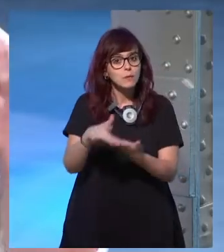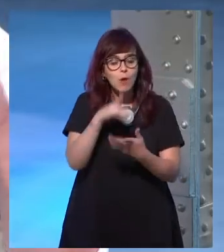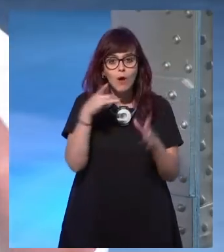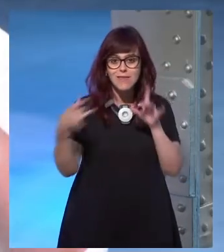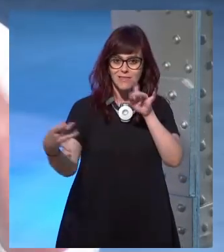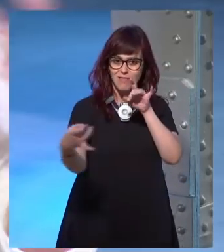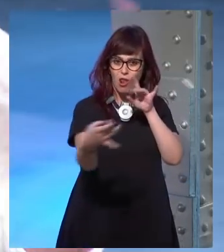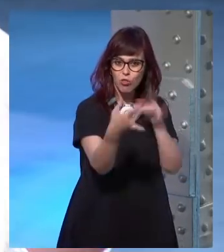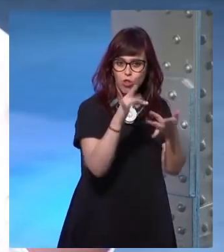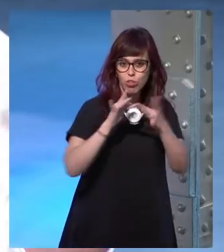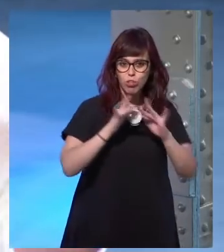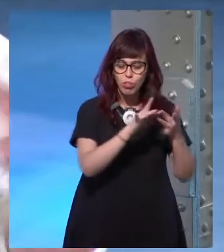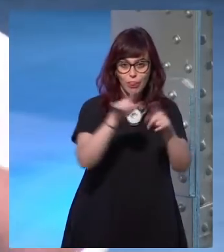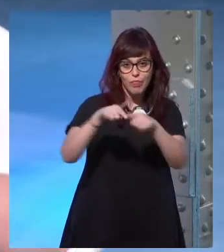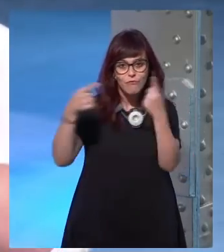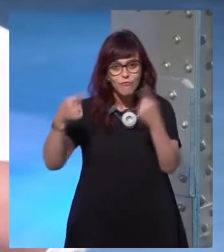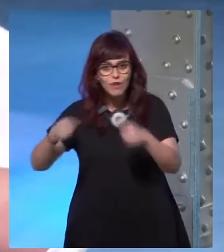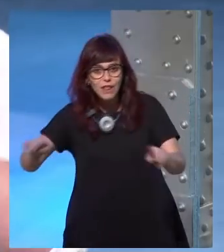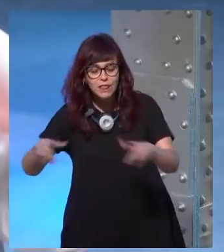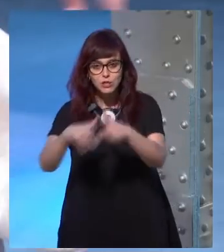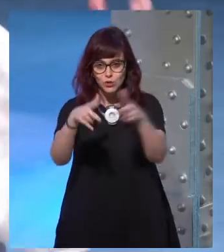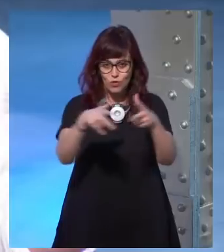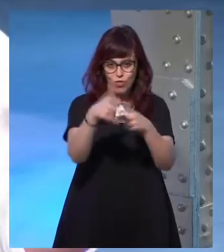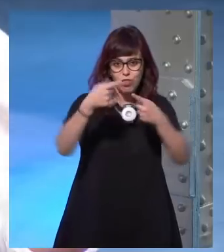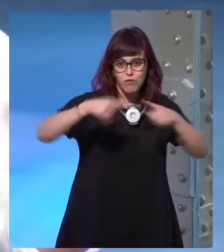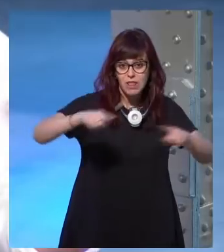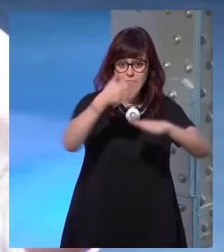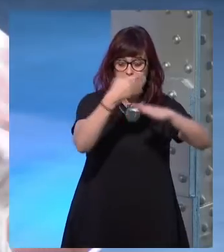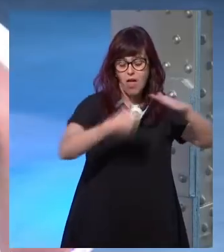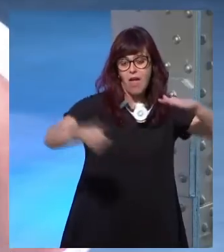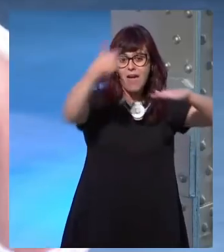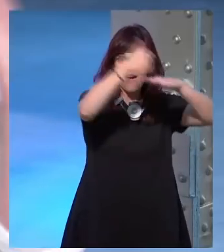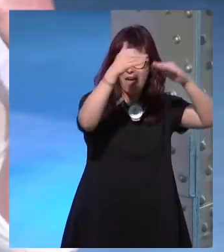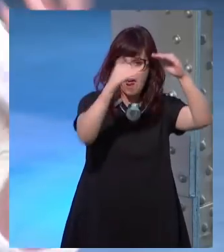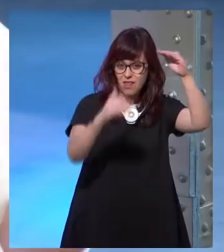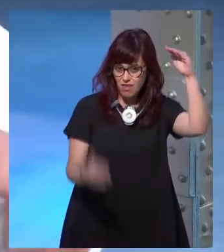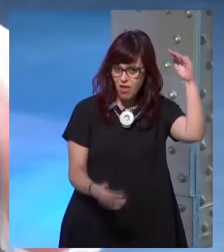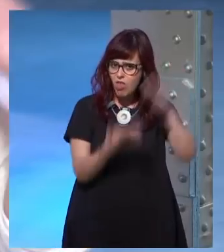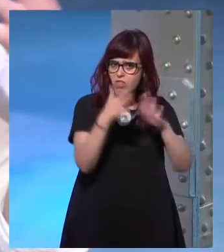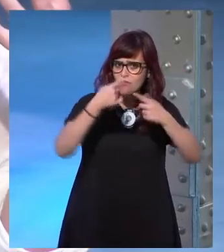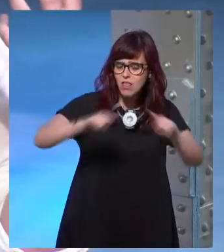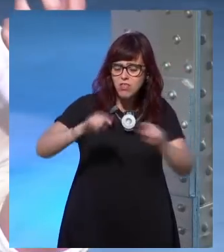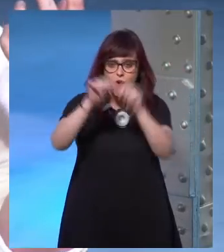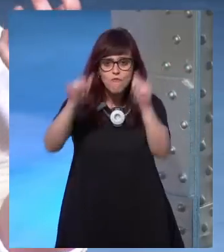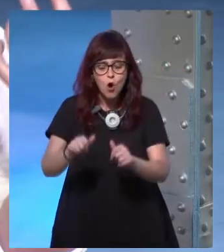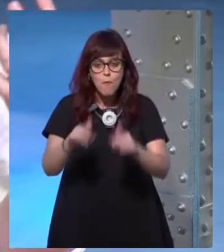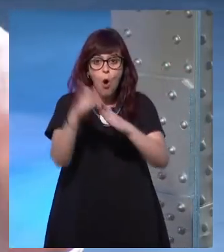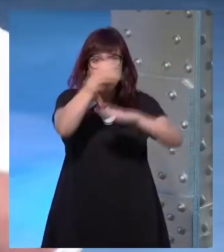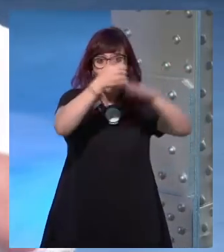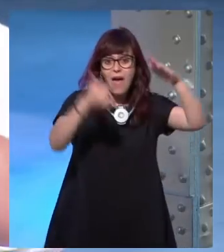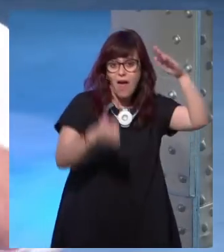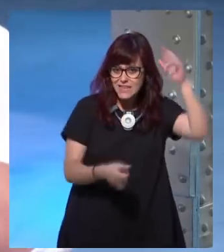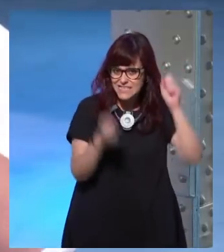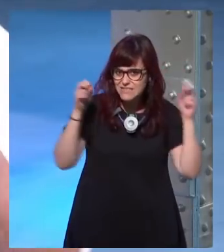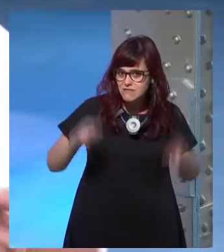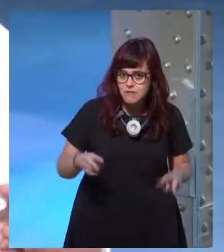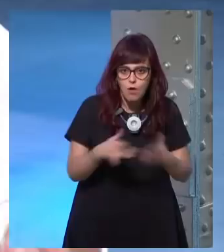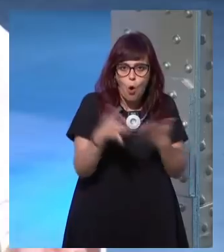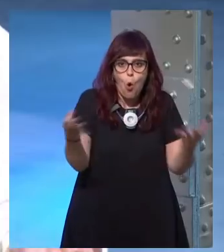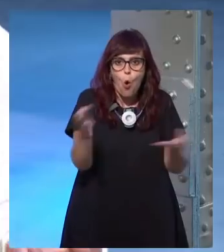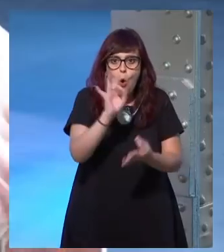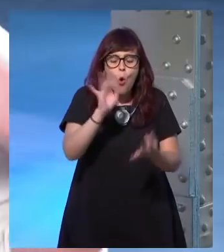build different hierarchies or no hierarchy, how we could have a polyamorous matriarchy. I want to show the